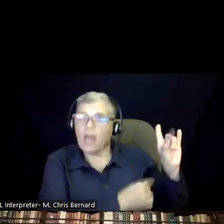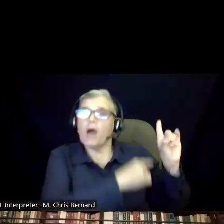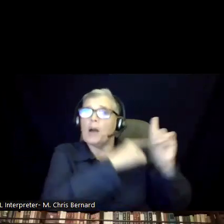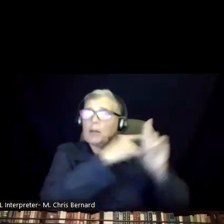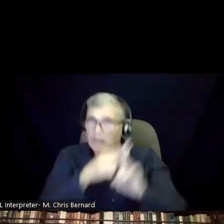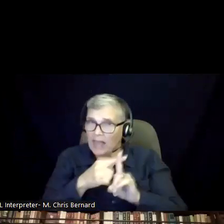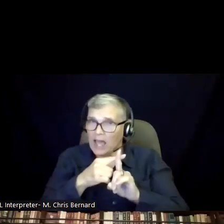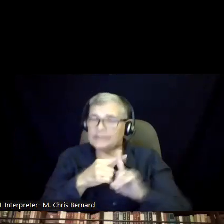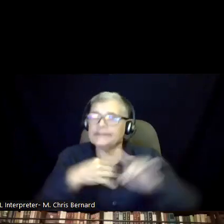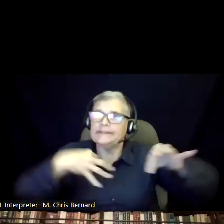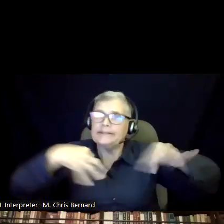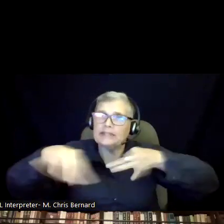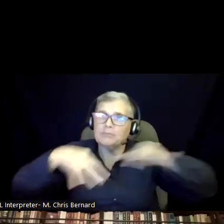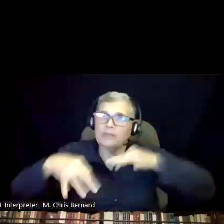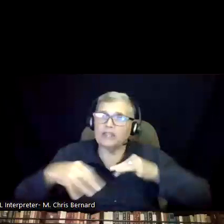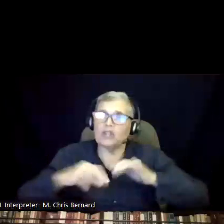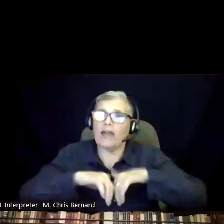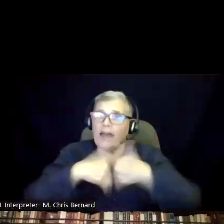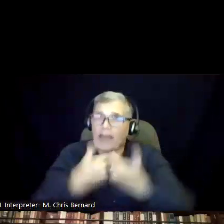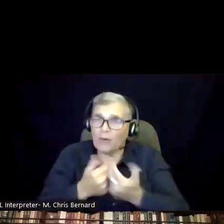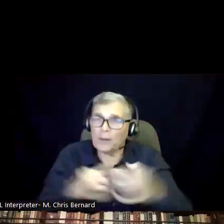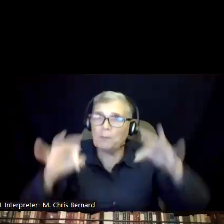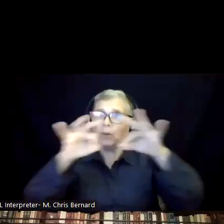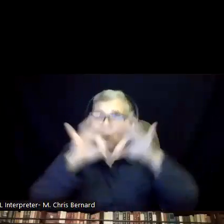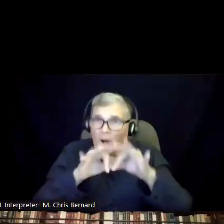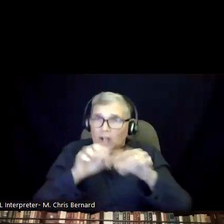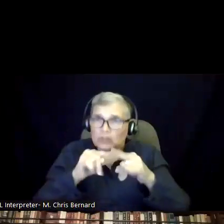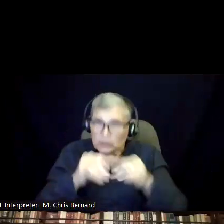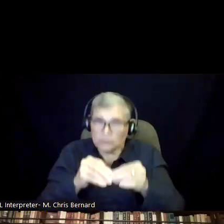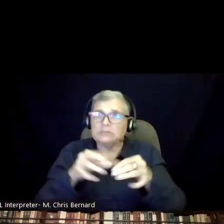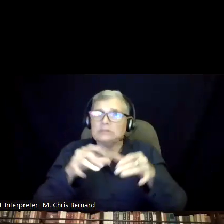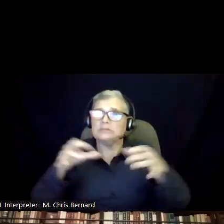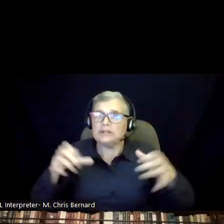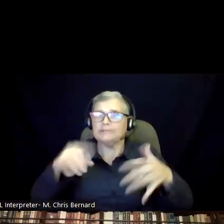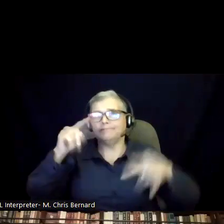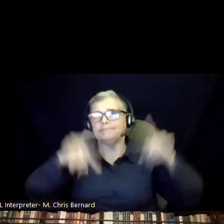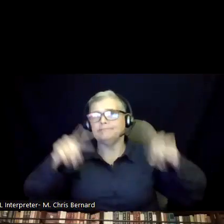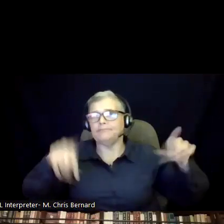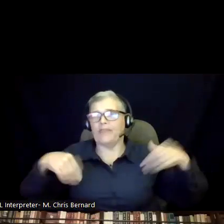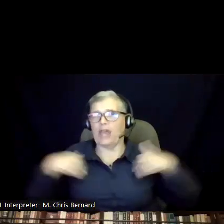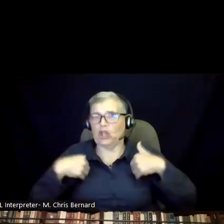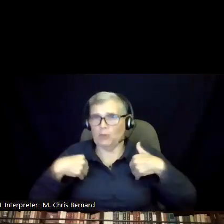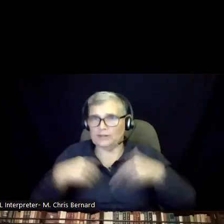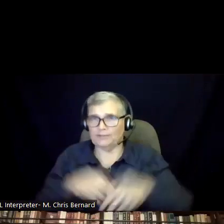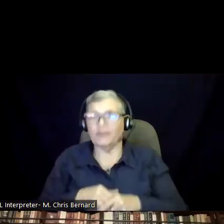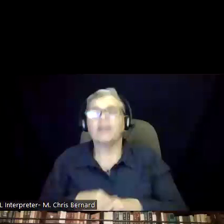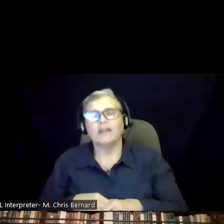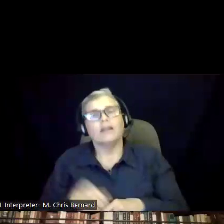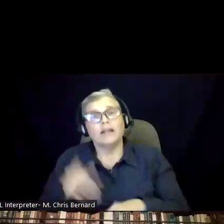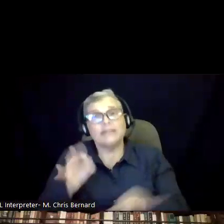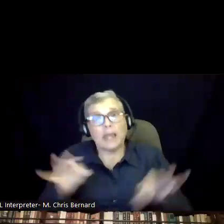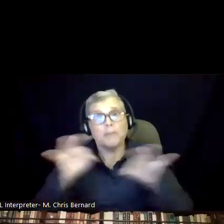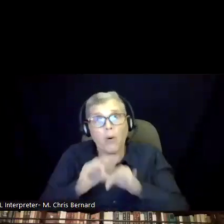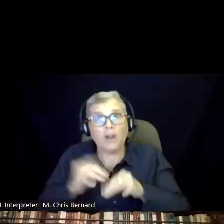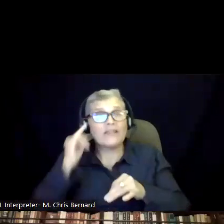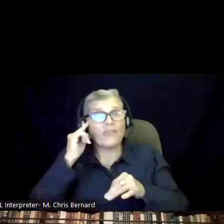the recovery of those species, the narrative that I just walked us through. And it's important to keep those things in mind as we talk about the